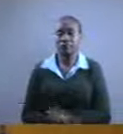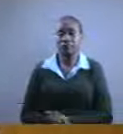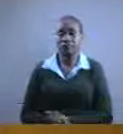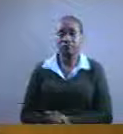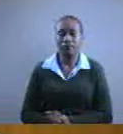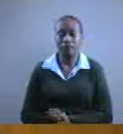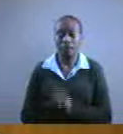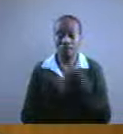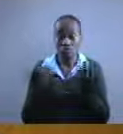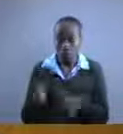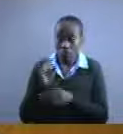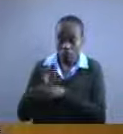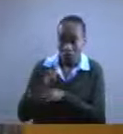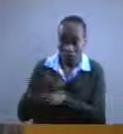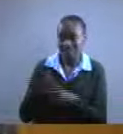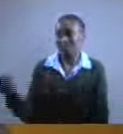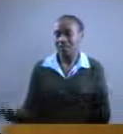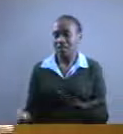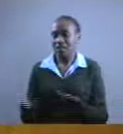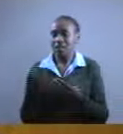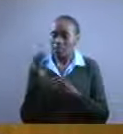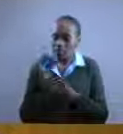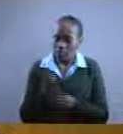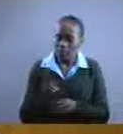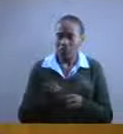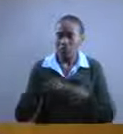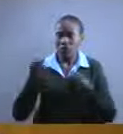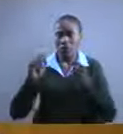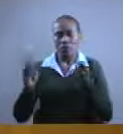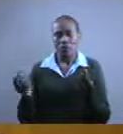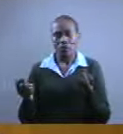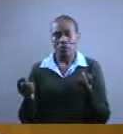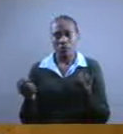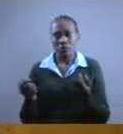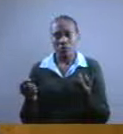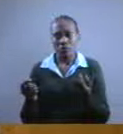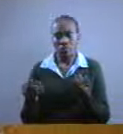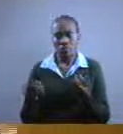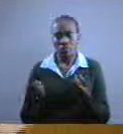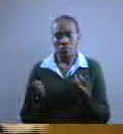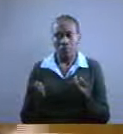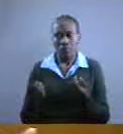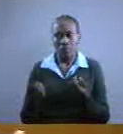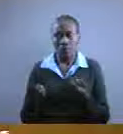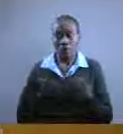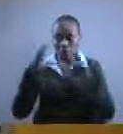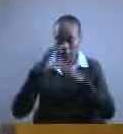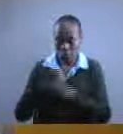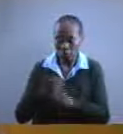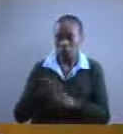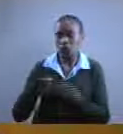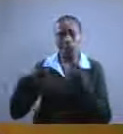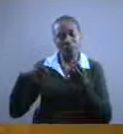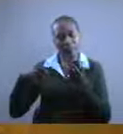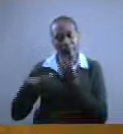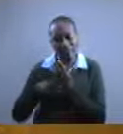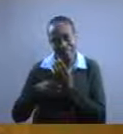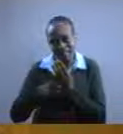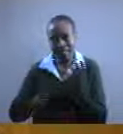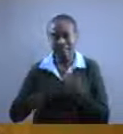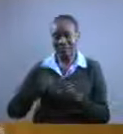process and consultation, there was a shift that seeks to emphasize on tax incentive for youth